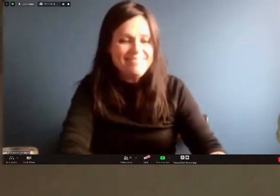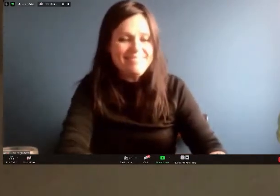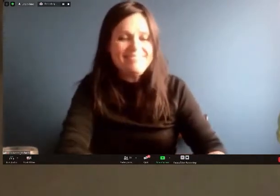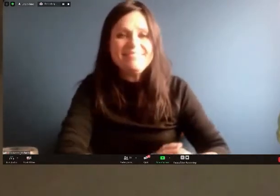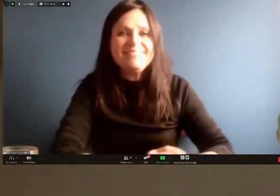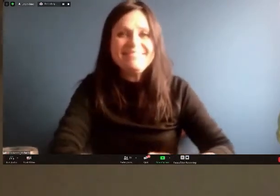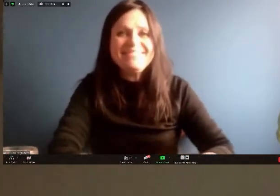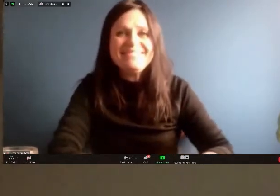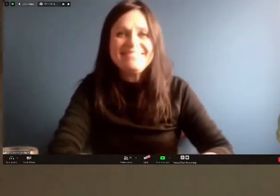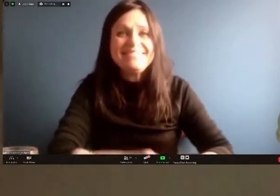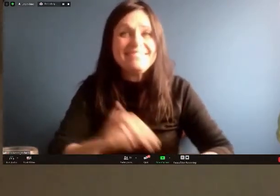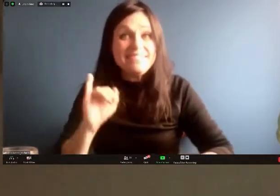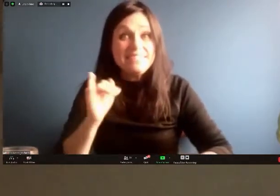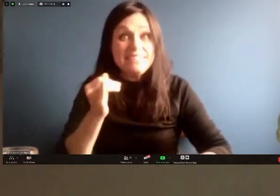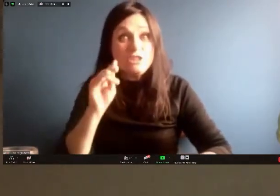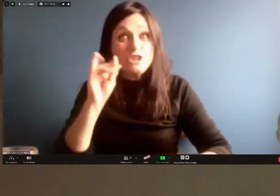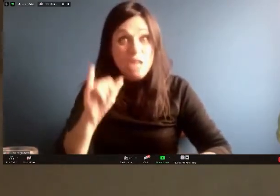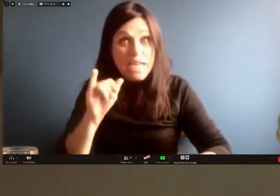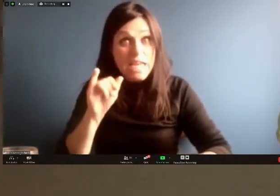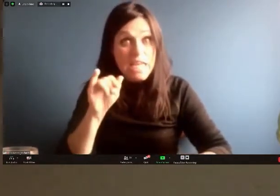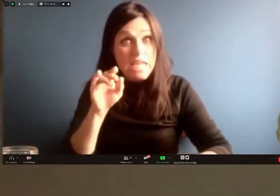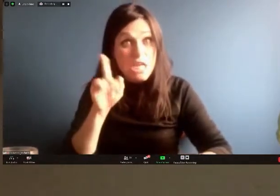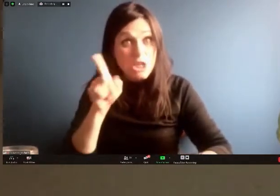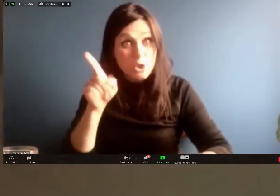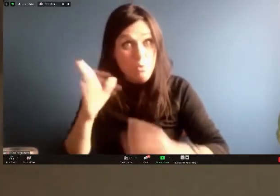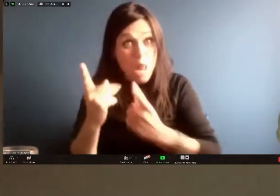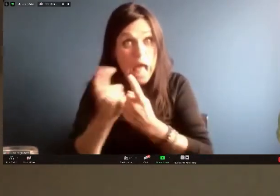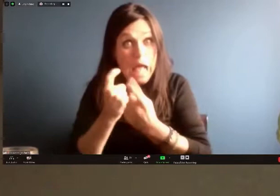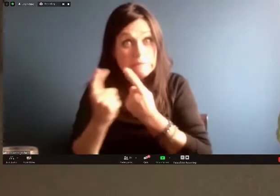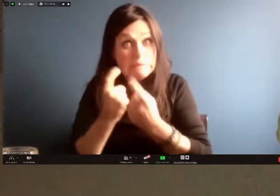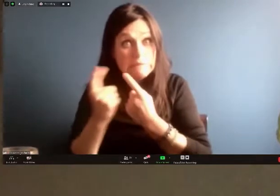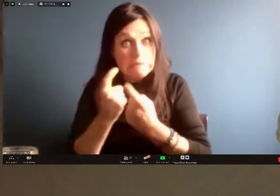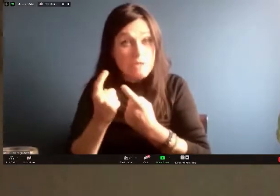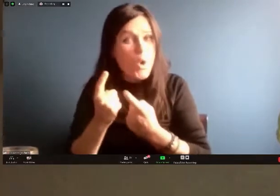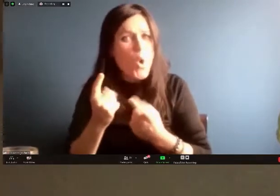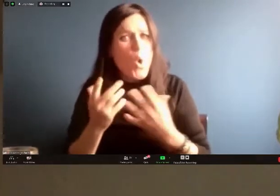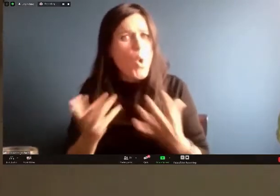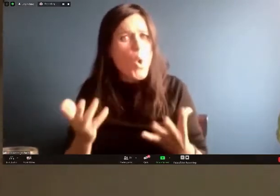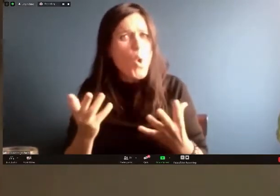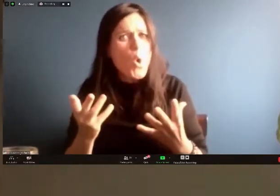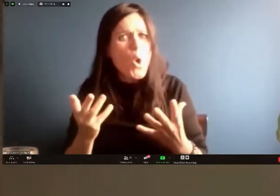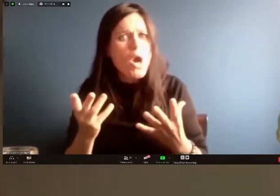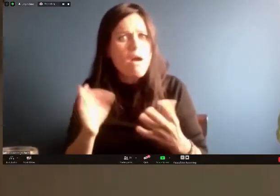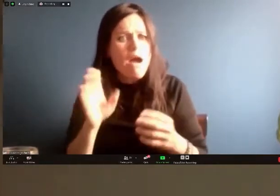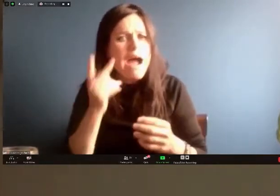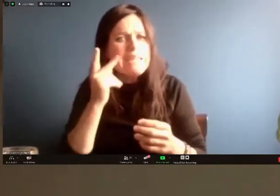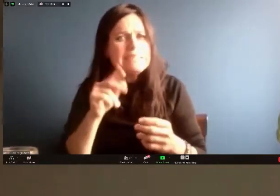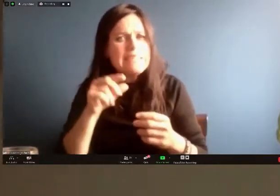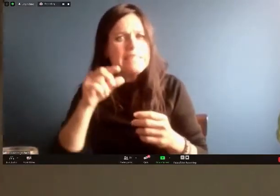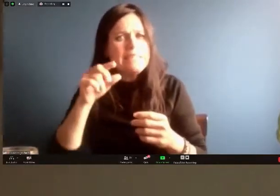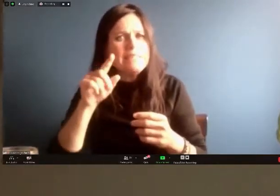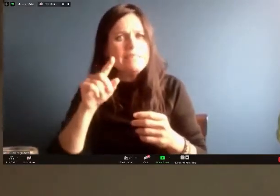And Jenny, are you going to ask me the questions, or do you just want me to go to, I see there's some in the Q&A.